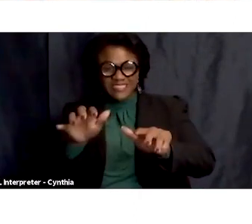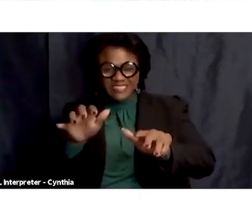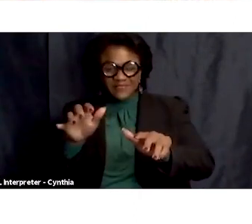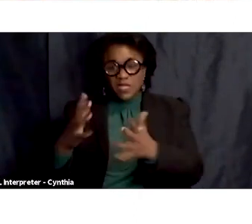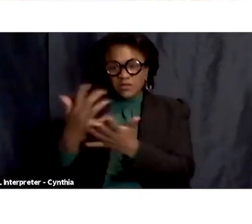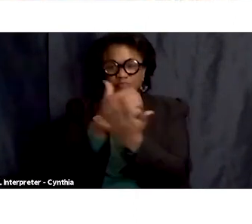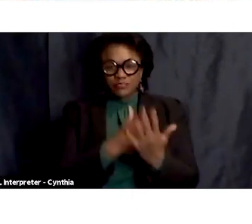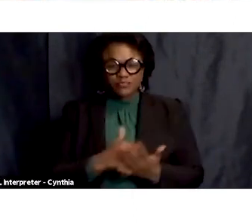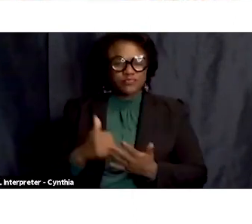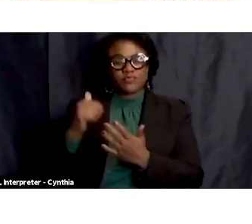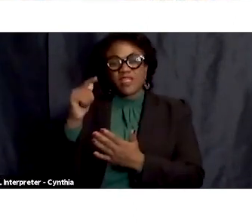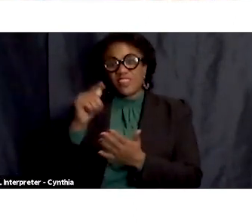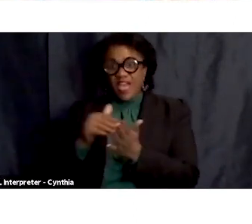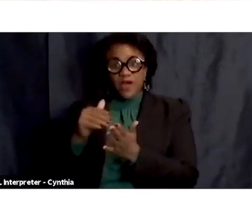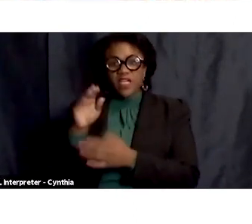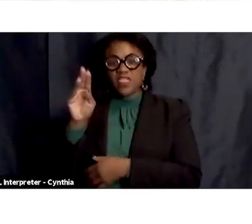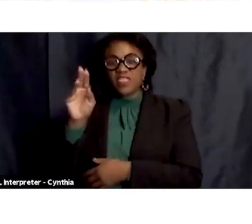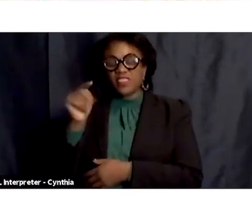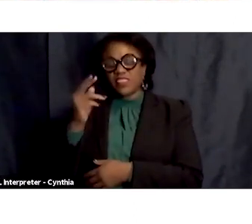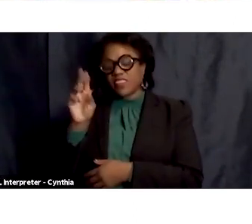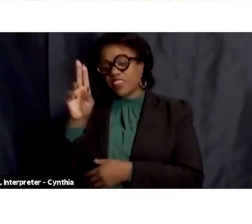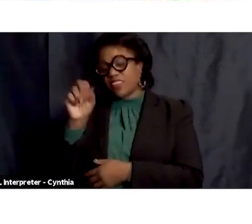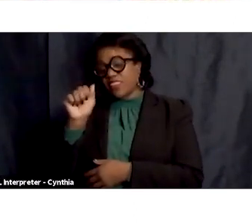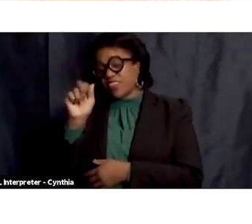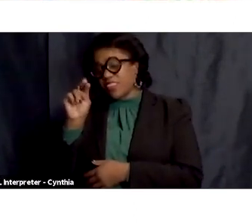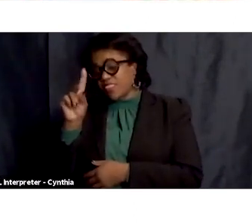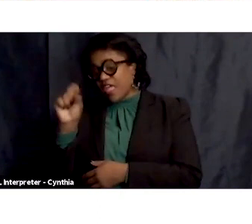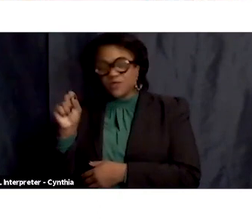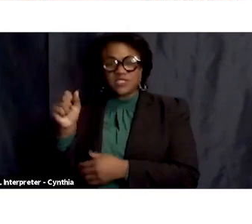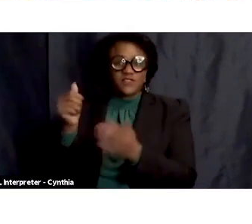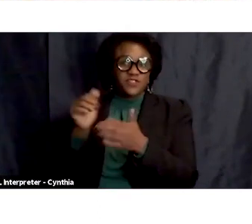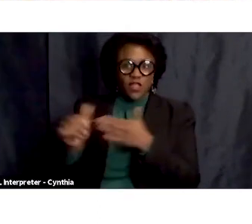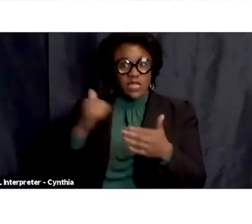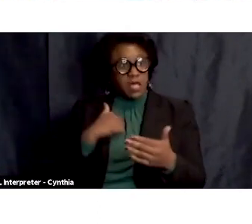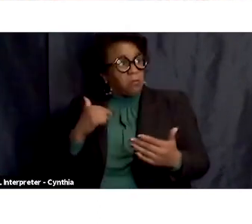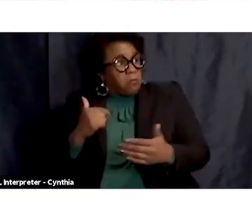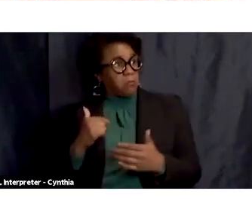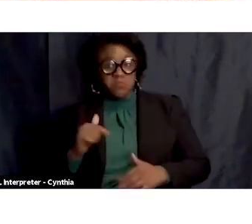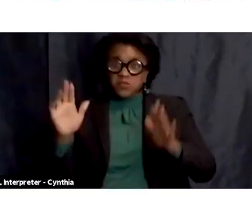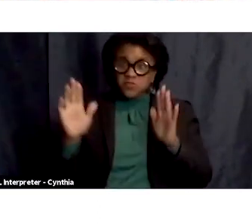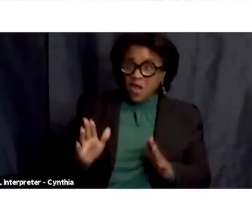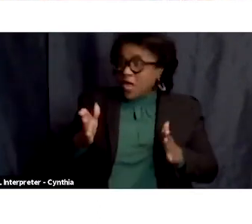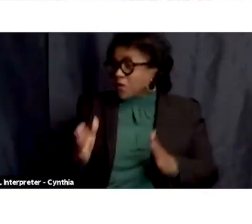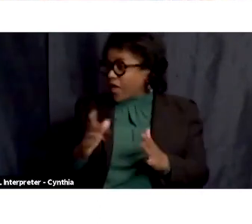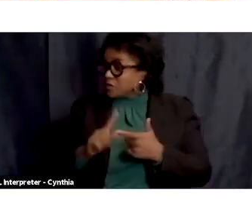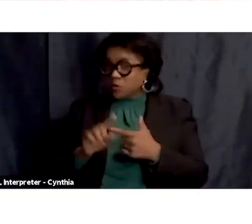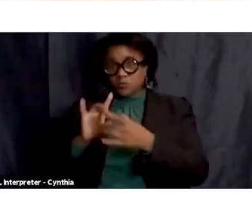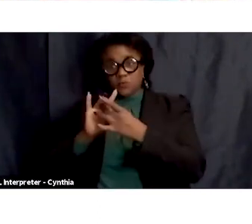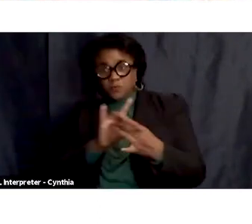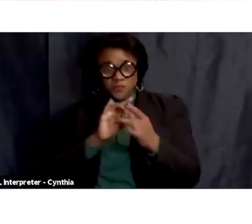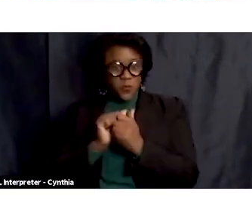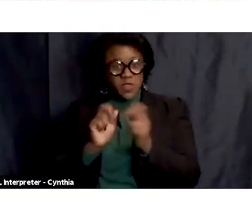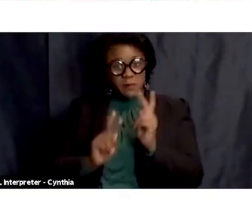thousands and thousands of dollars. And I was like, huh, this is great. This is a really great way to engage people. And